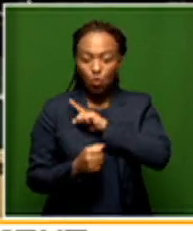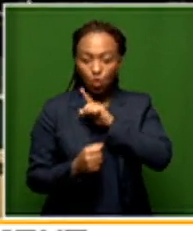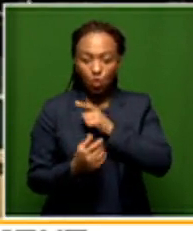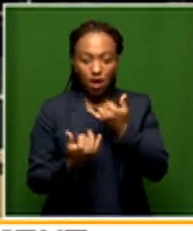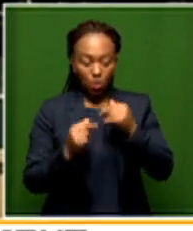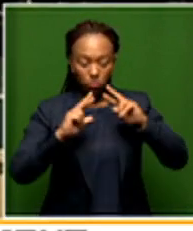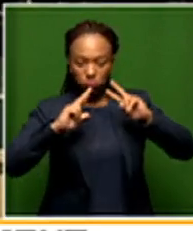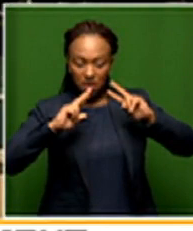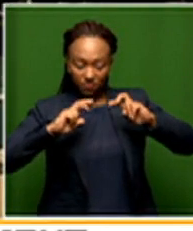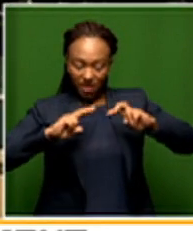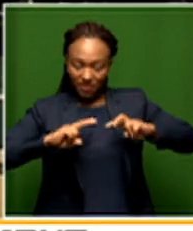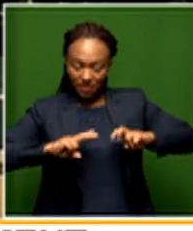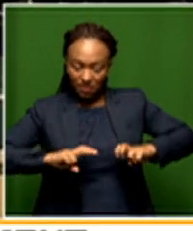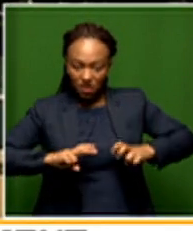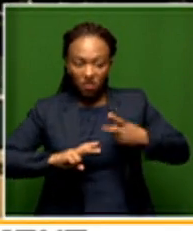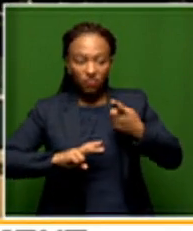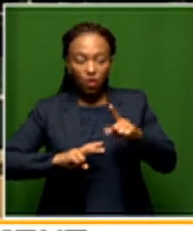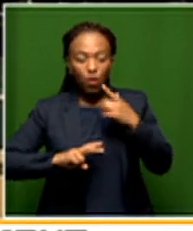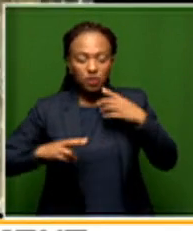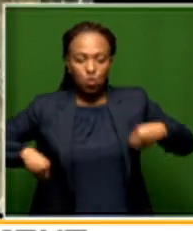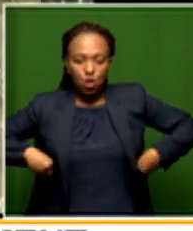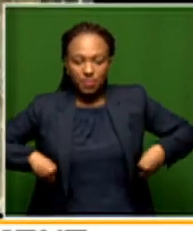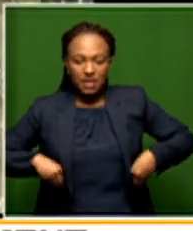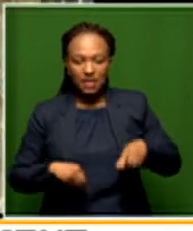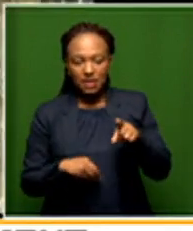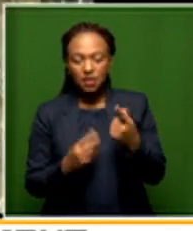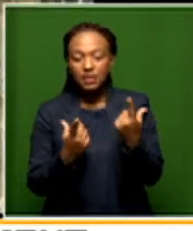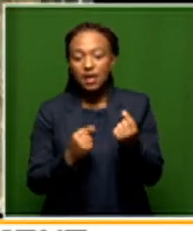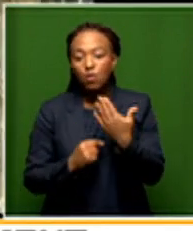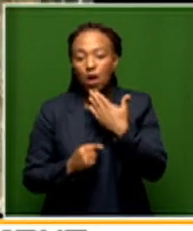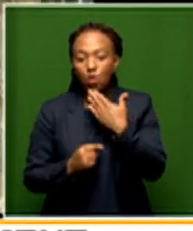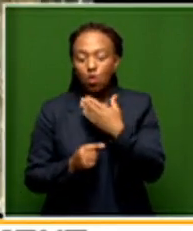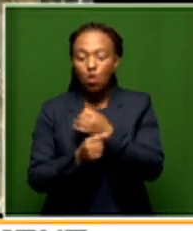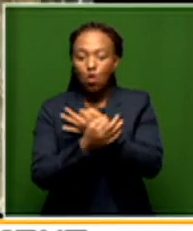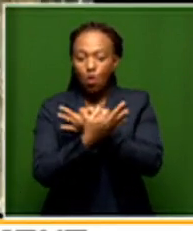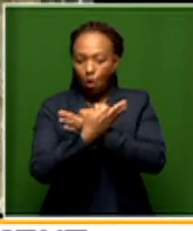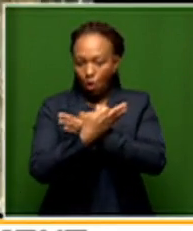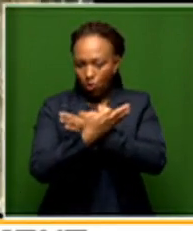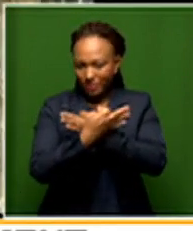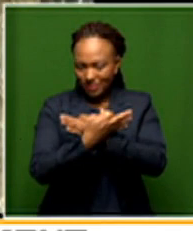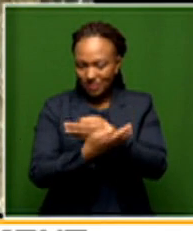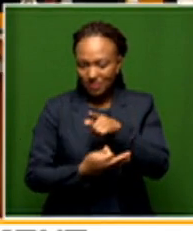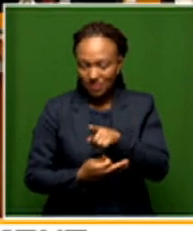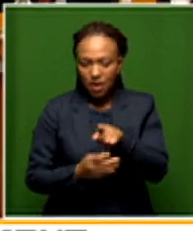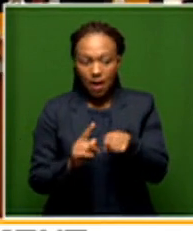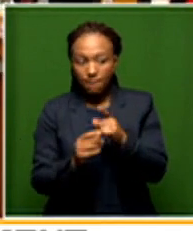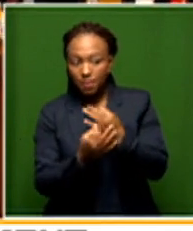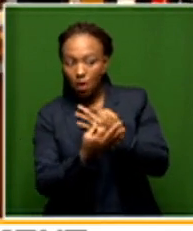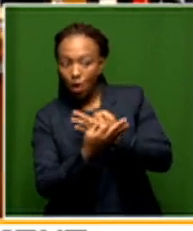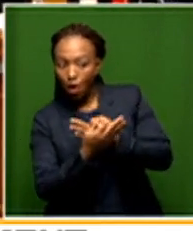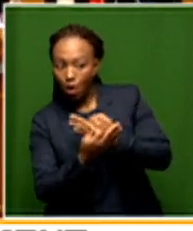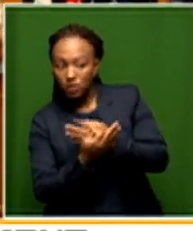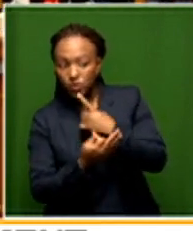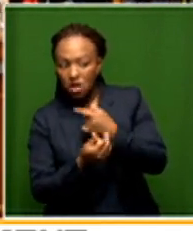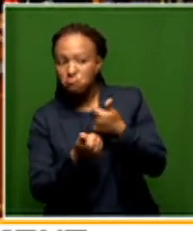the investigation of corruption is done by the hawks, and nobody is suggesting that the hawks are up to